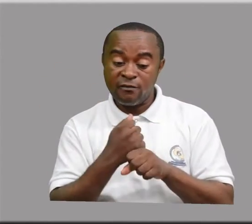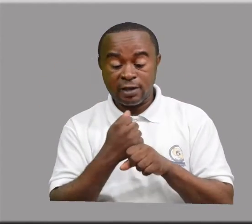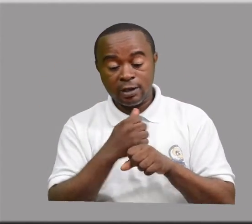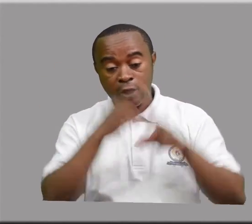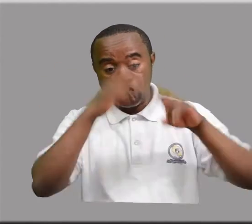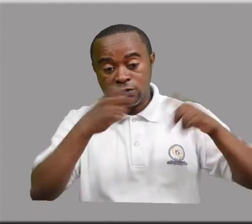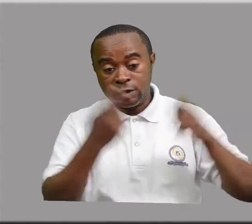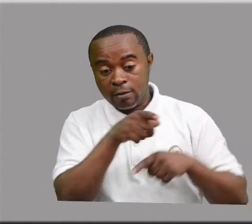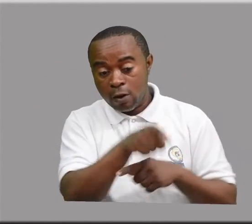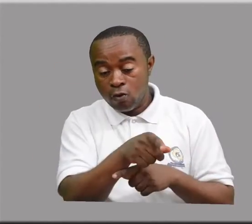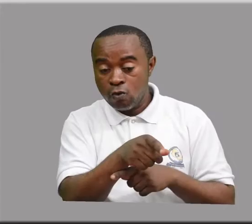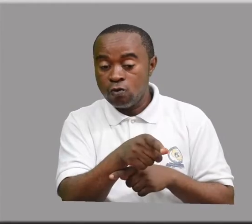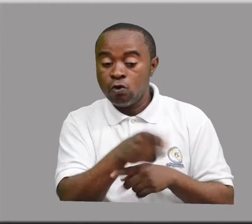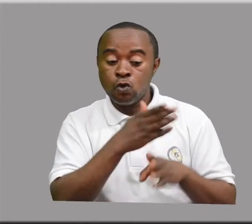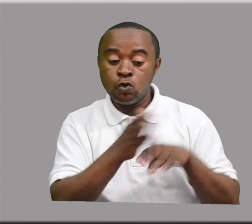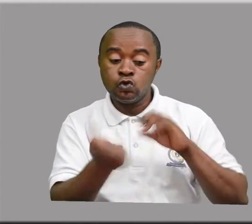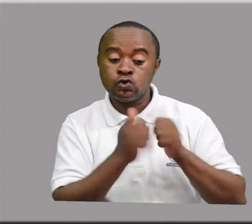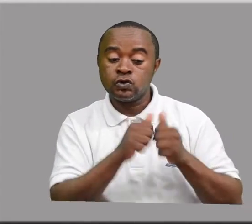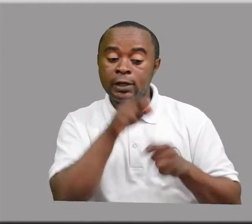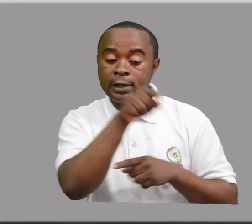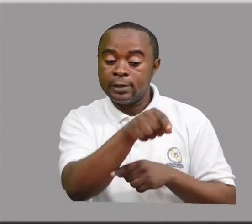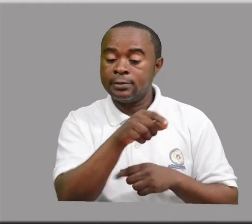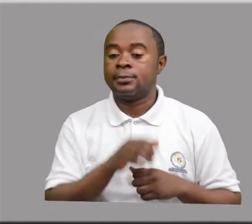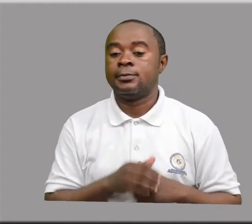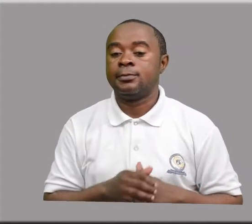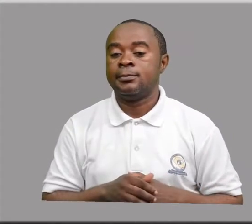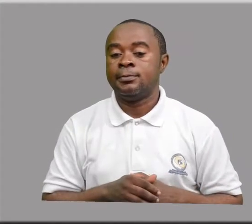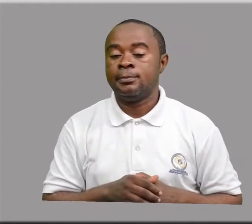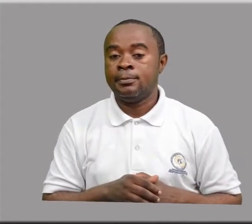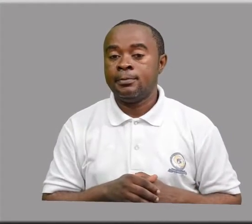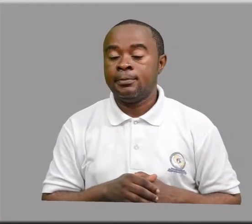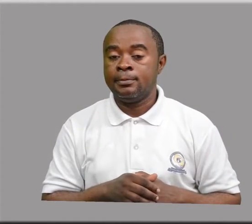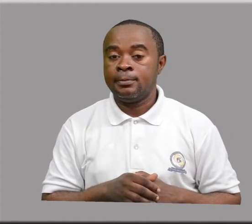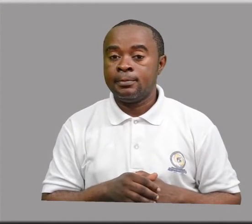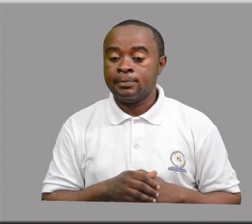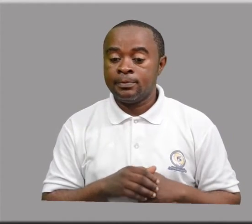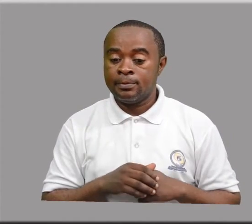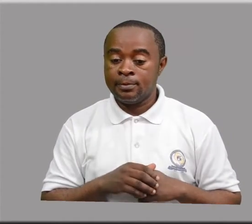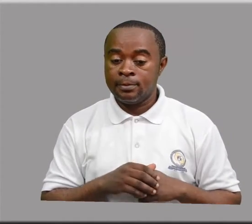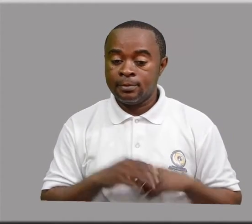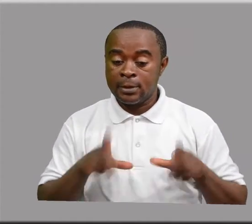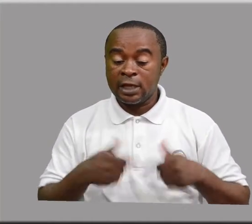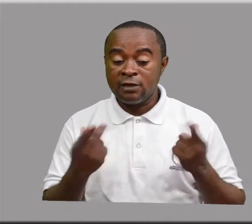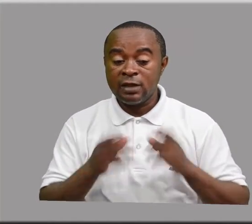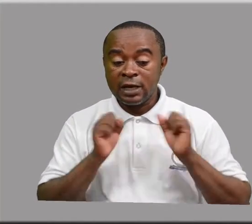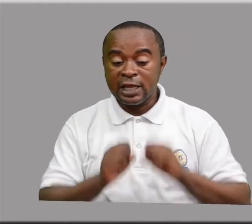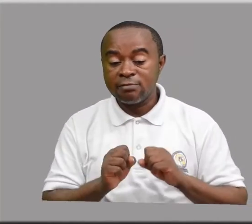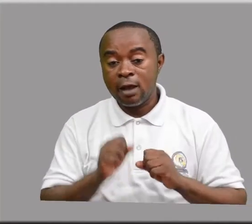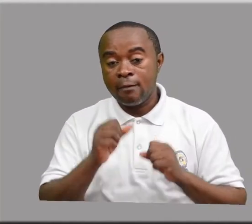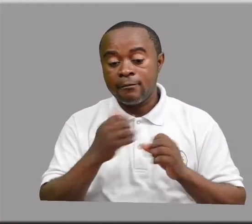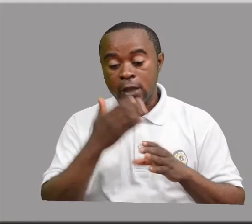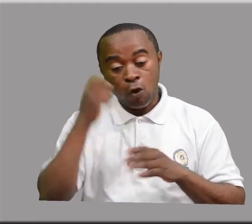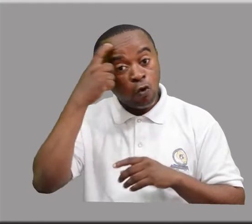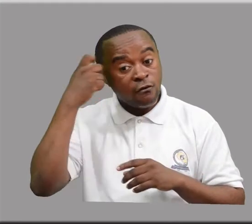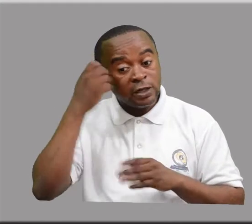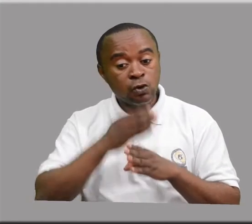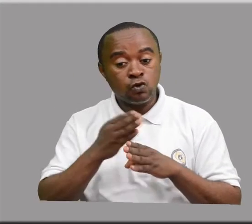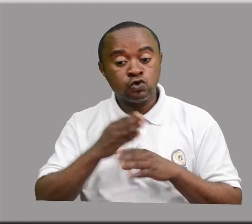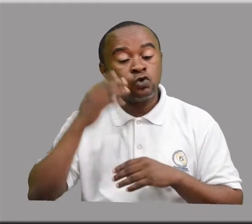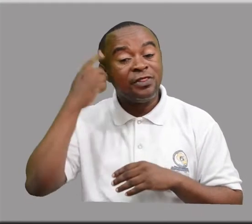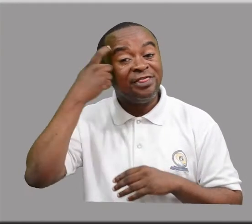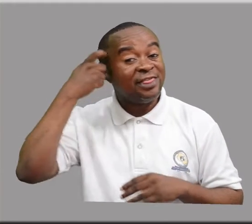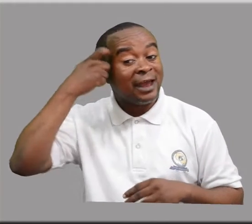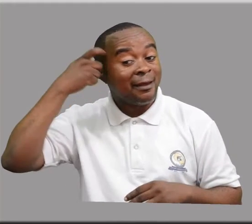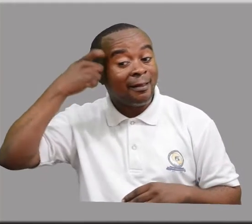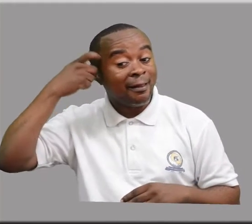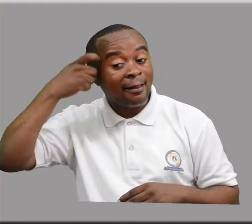that topic talking about. Be keen into the concept that they are coming up with. Okay. Here you